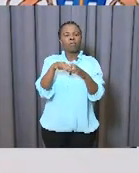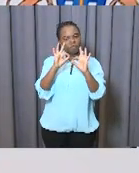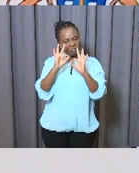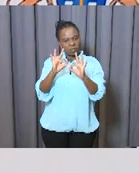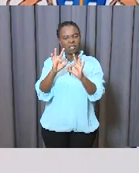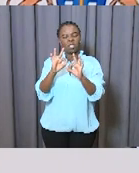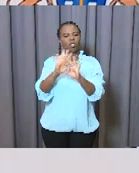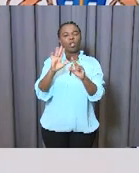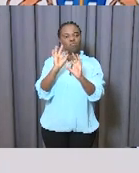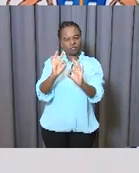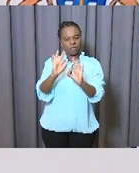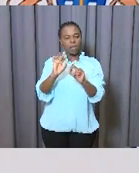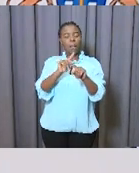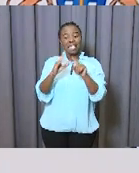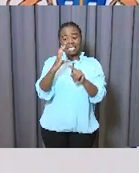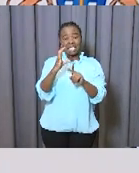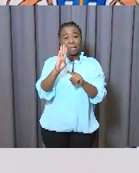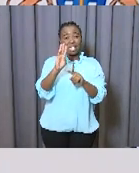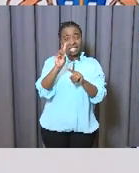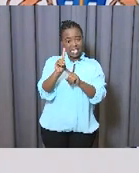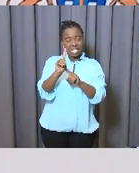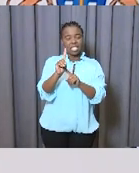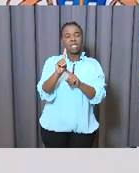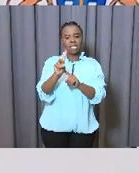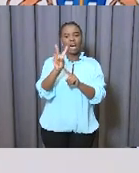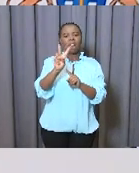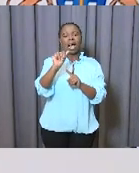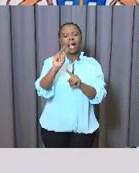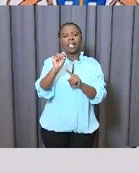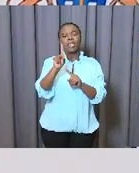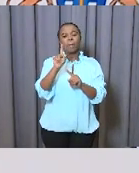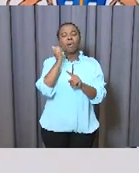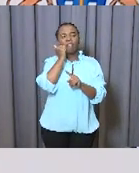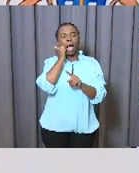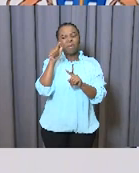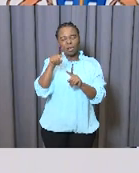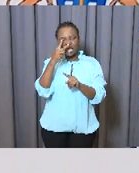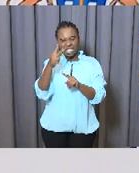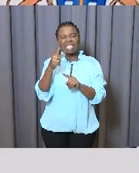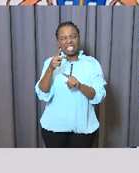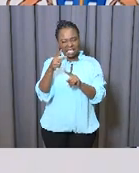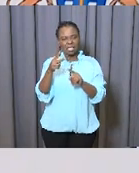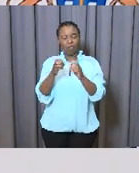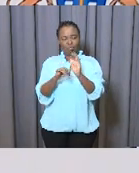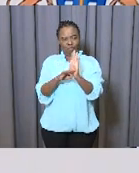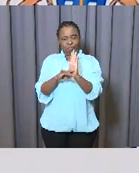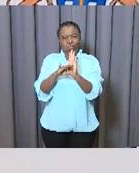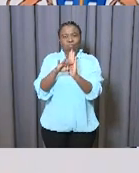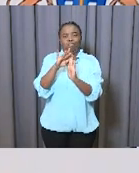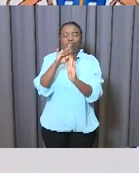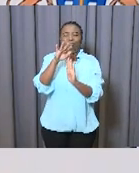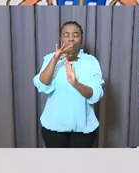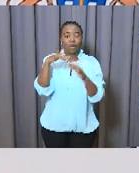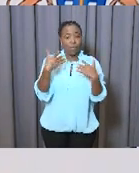inaccurately, but it is the CBDs. Van der Bijl Park, we are seeing cases there that are increasing. They may be still